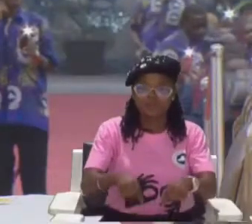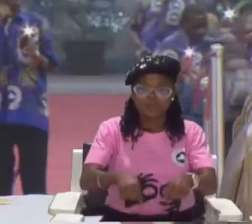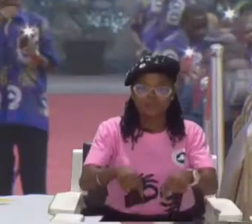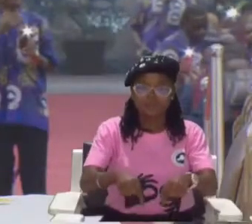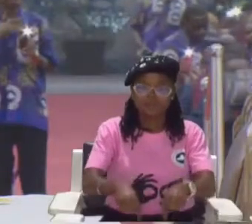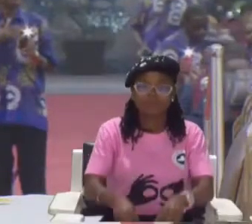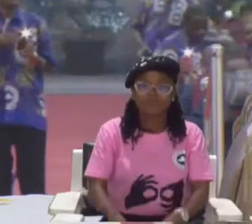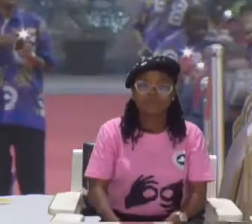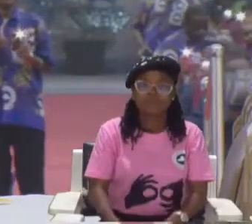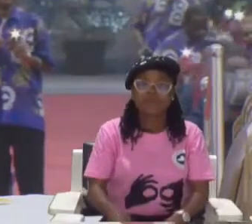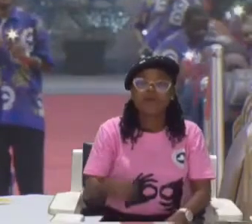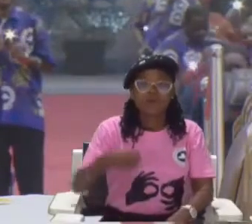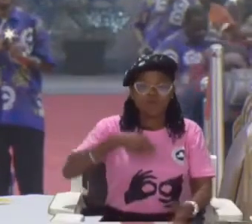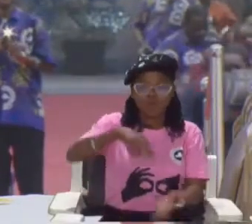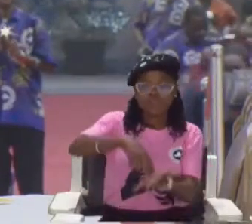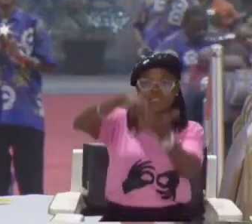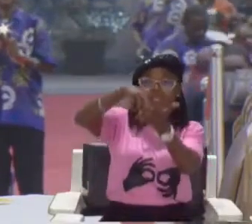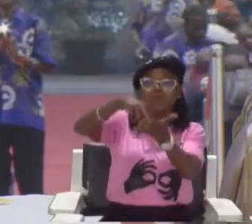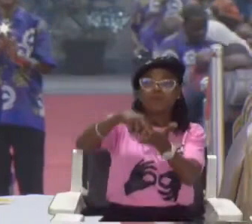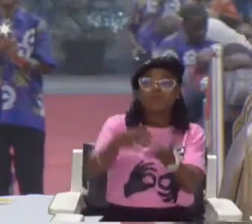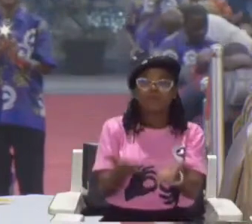stand. And